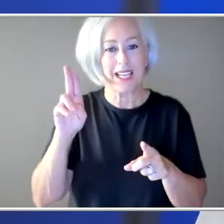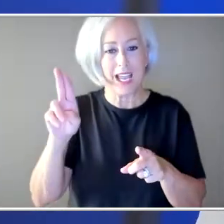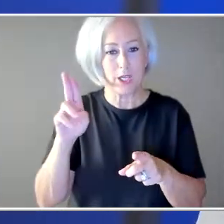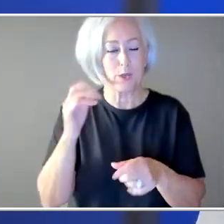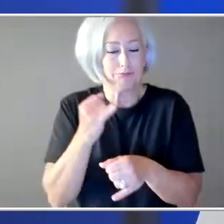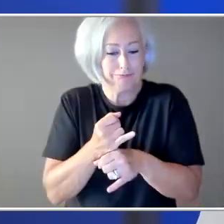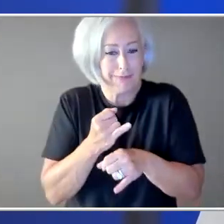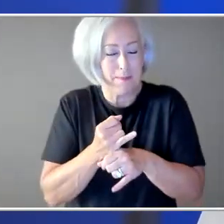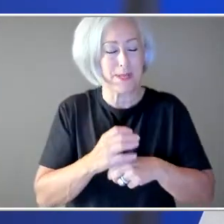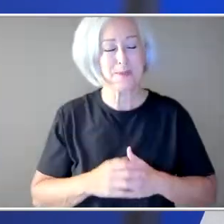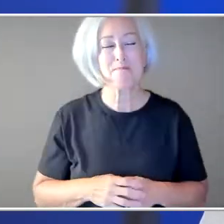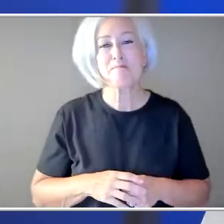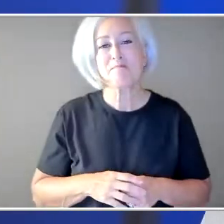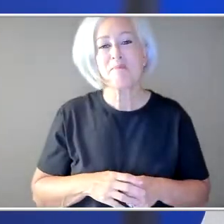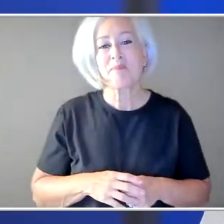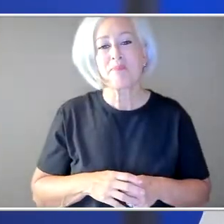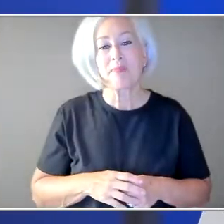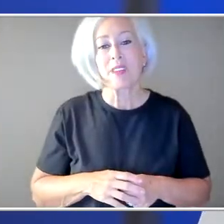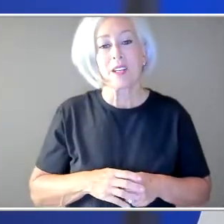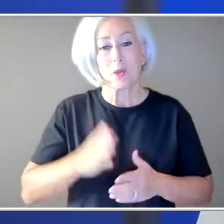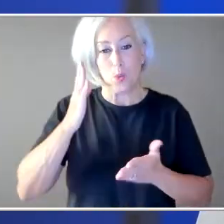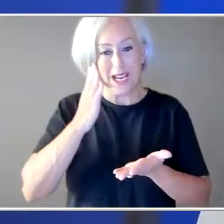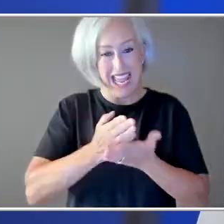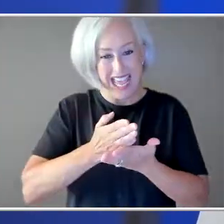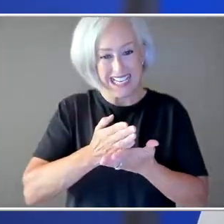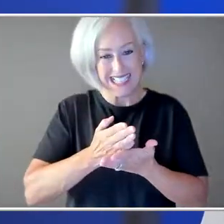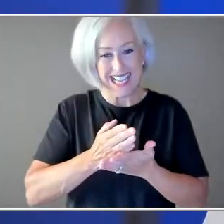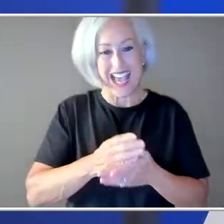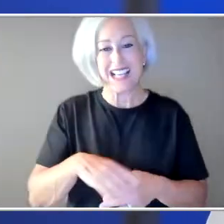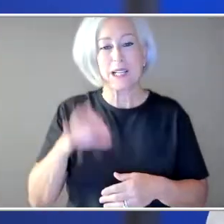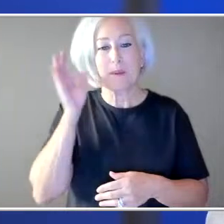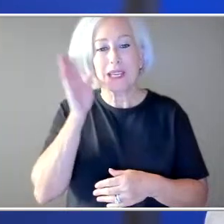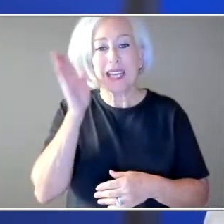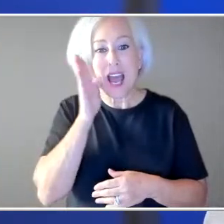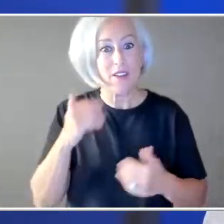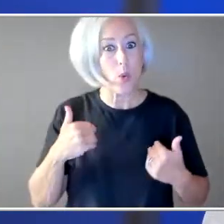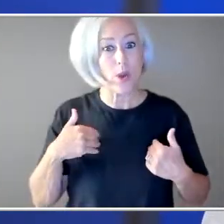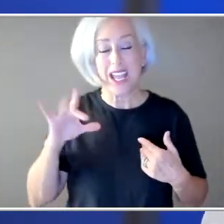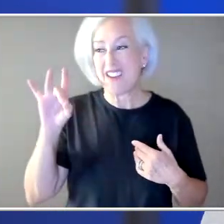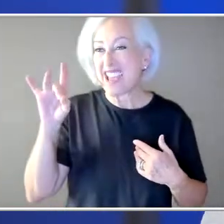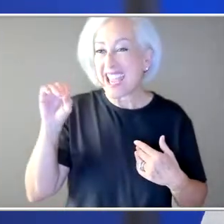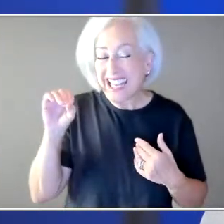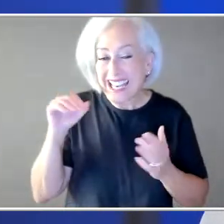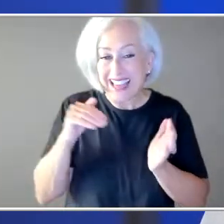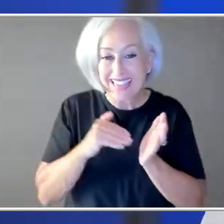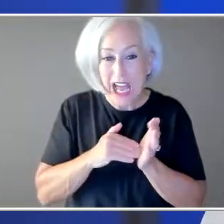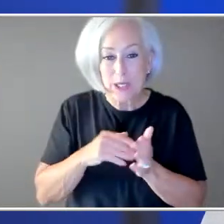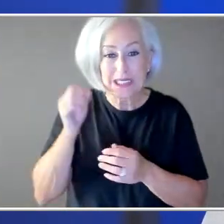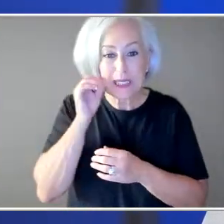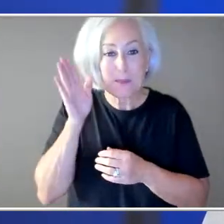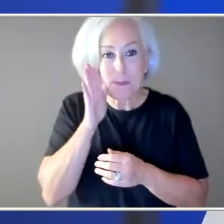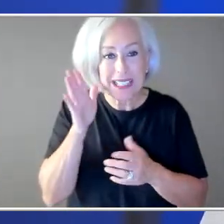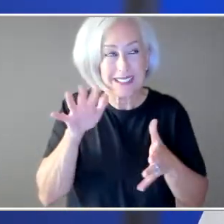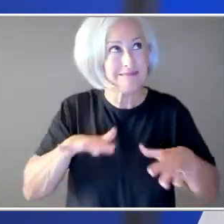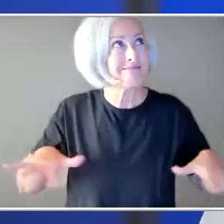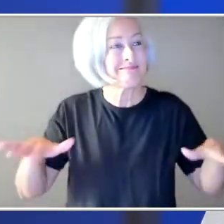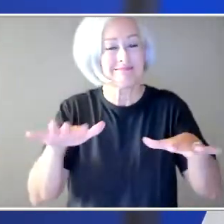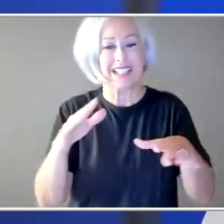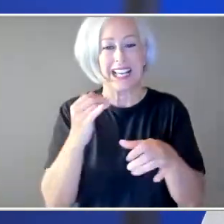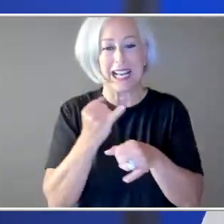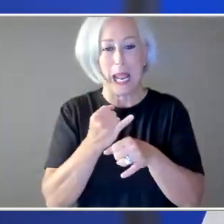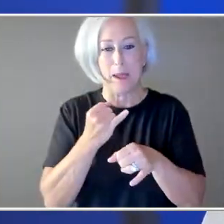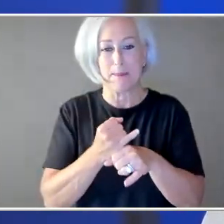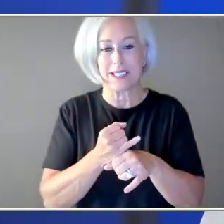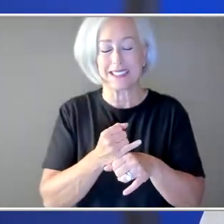we ended at the beehives. So we have 80,000 bees on campus, and we're so fortunate